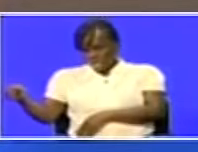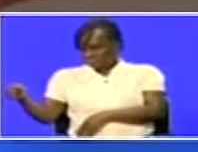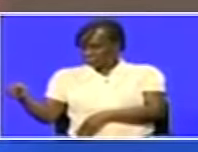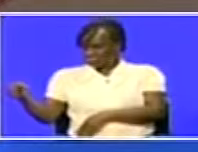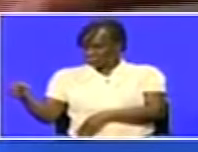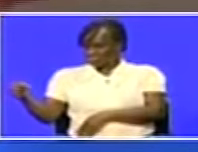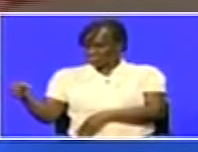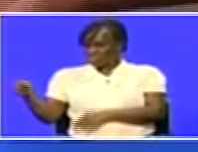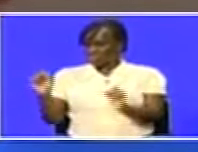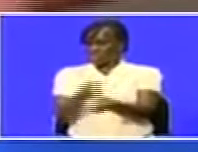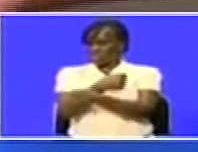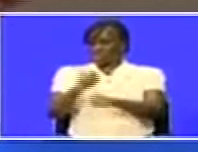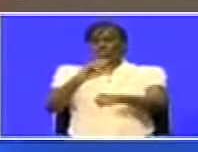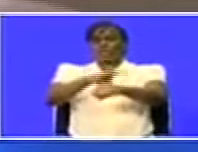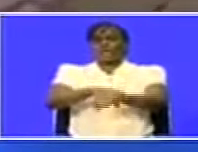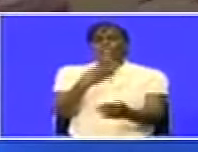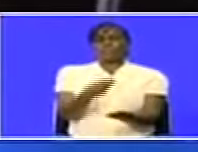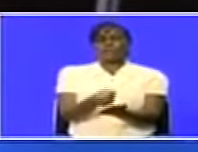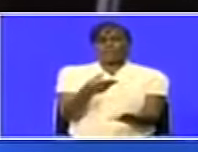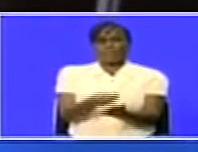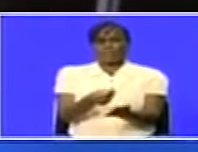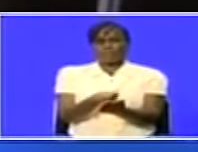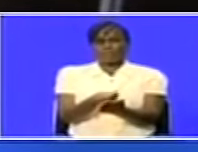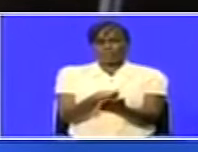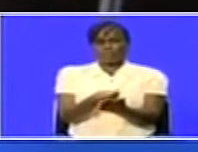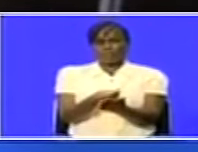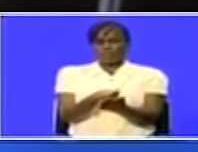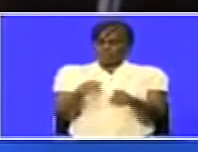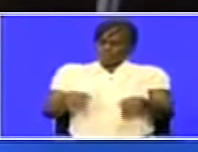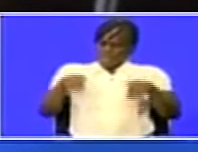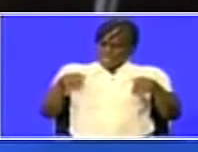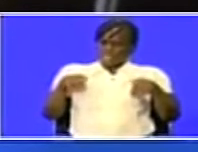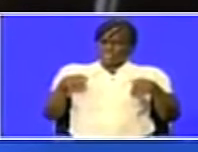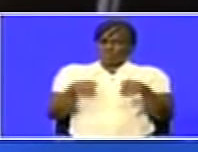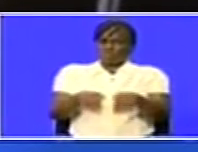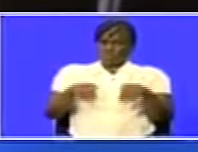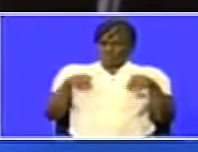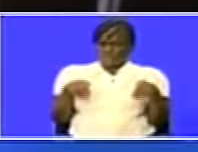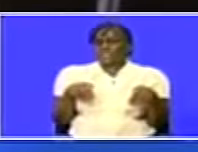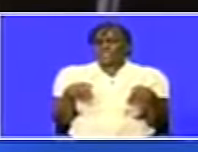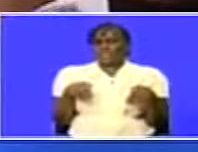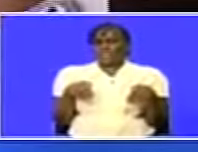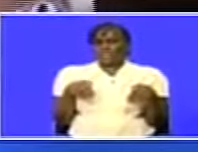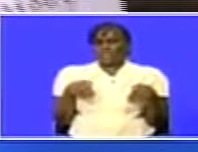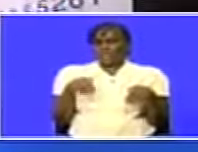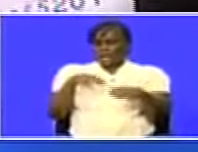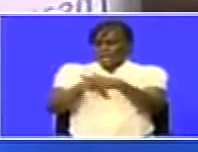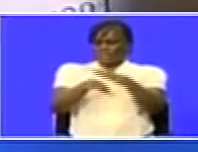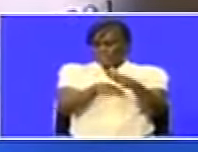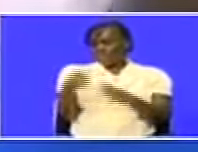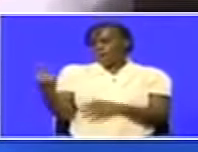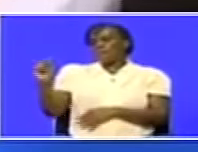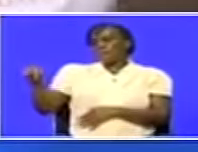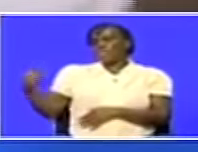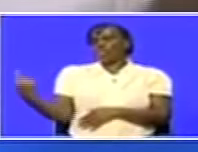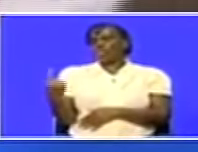their accounts at the time Chase Bank went into receivership will still have to wait, as they can only access up to a maximum of